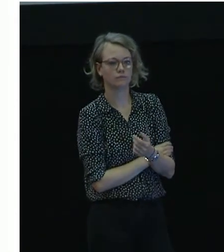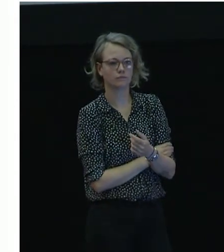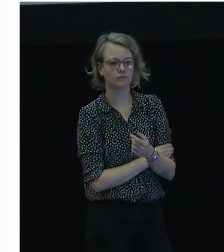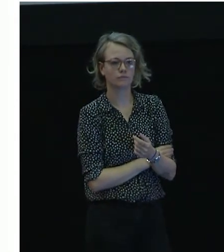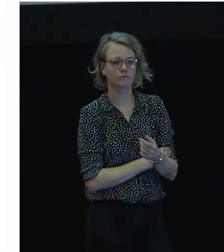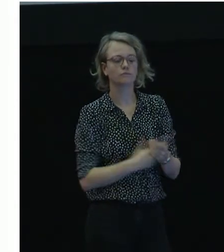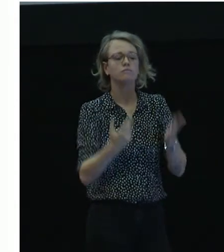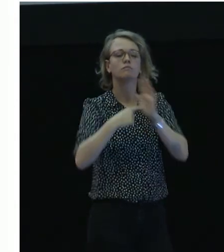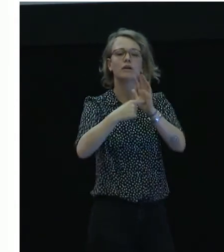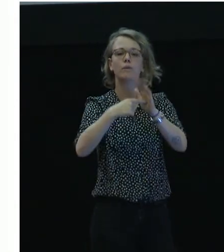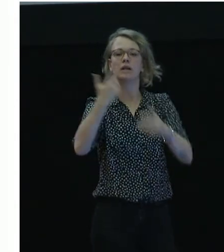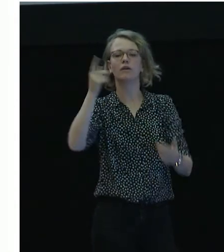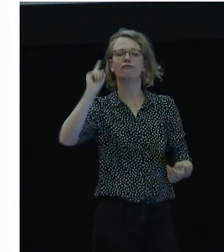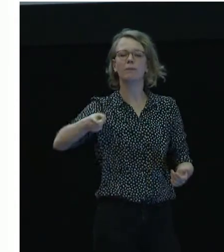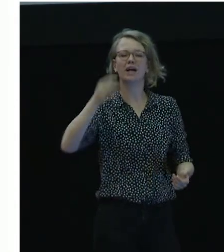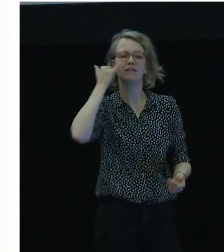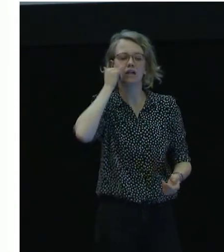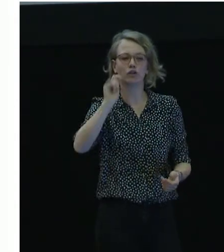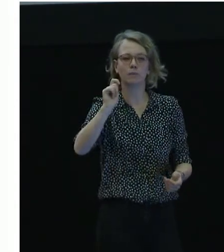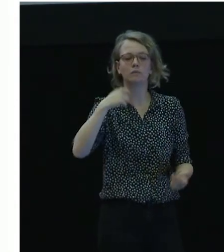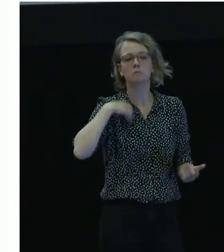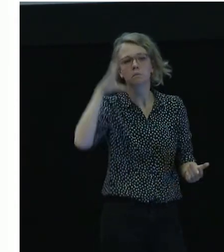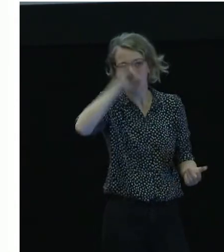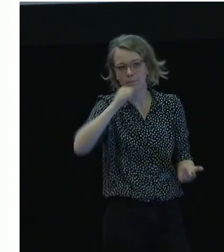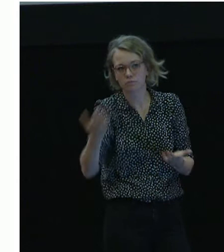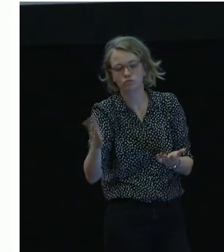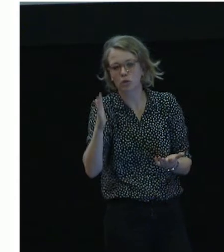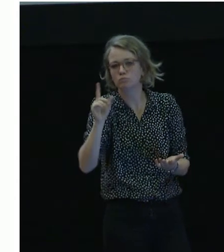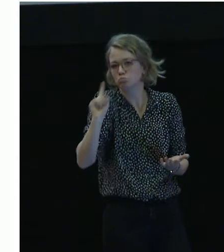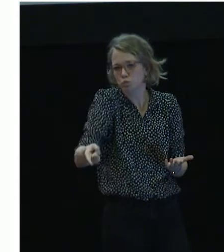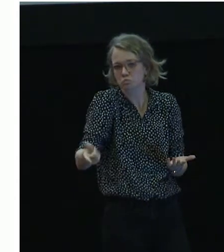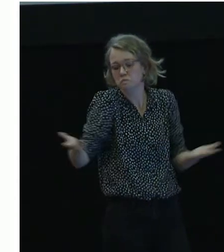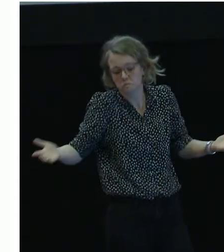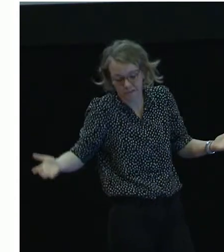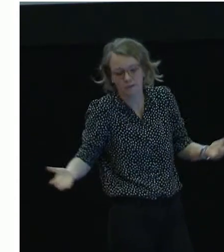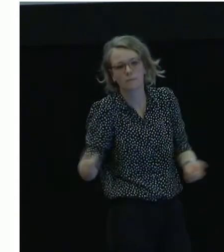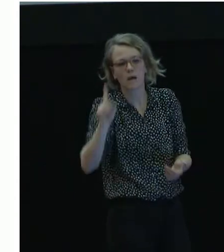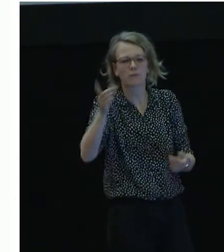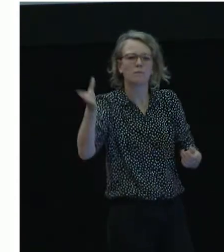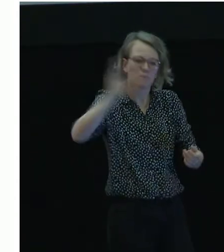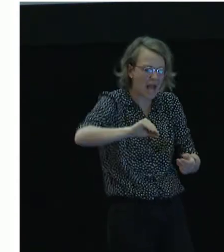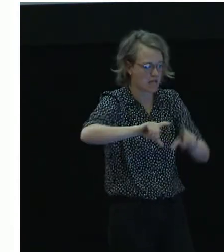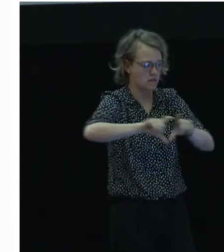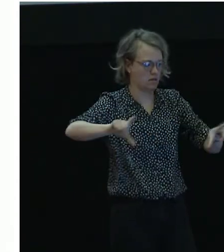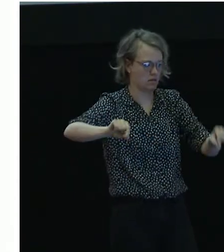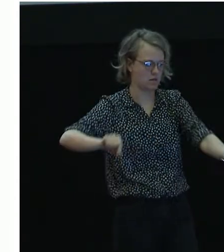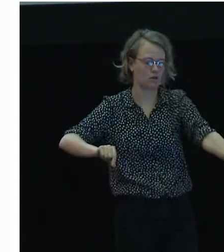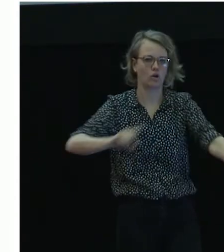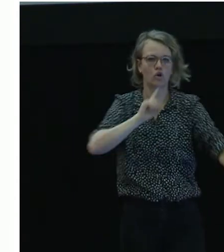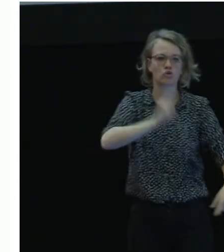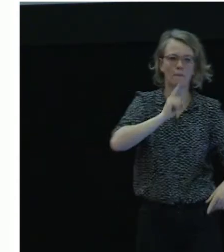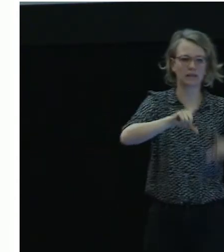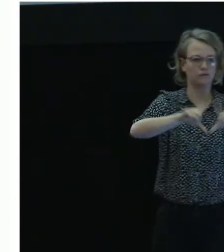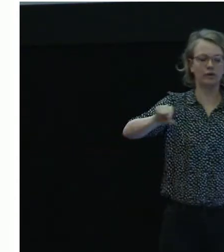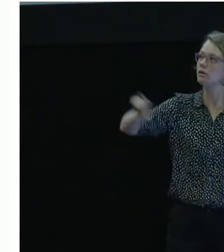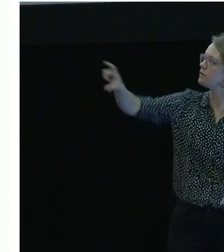even phone. And also, if you want to register a phone number when it's mandatory, I